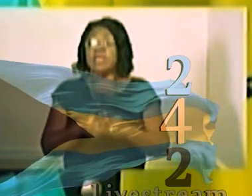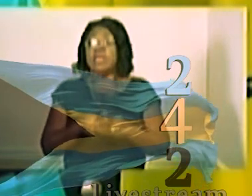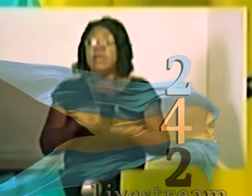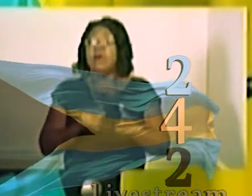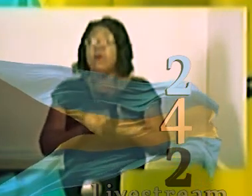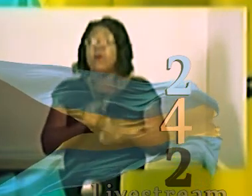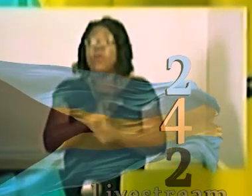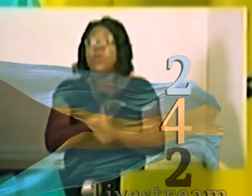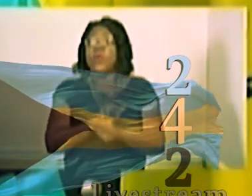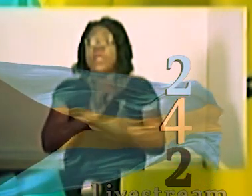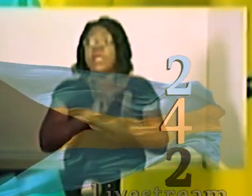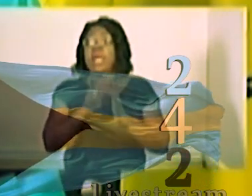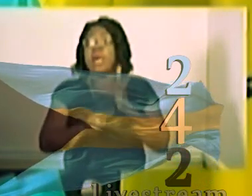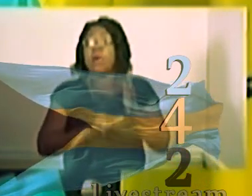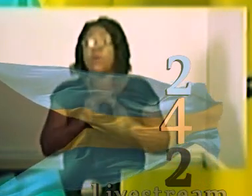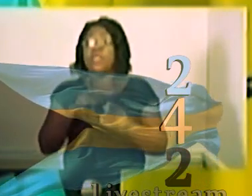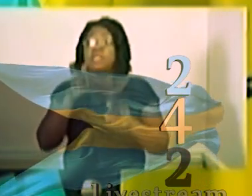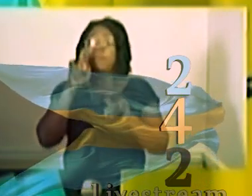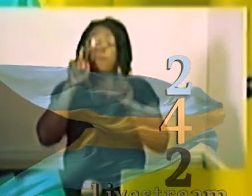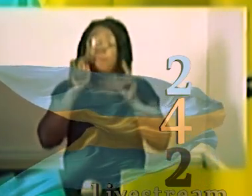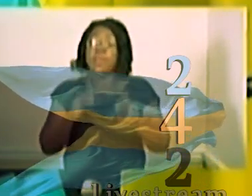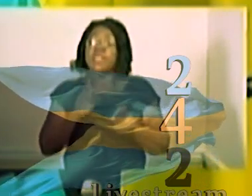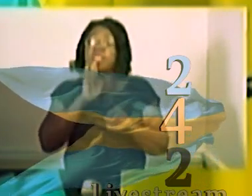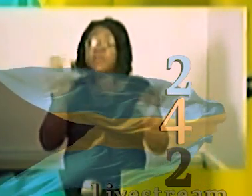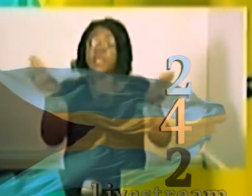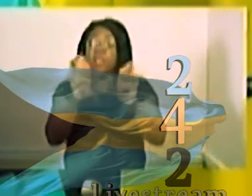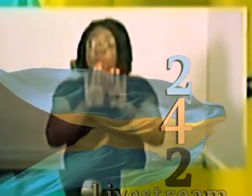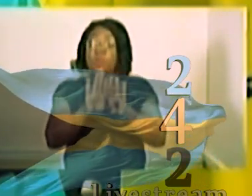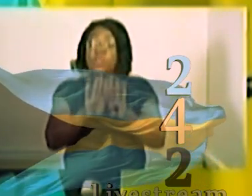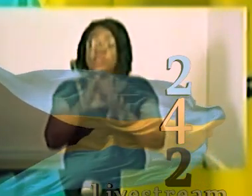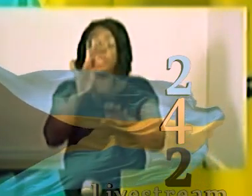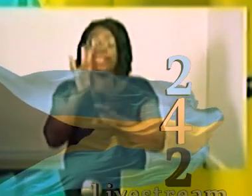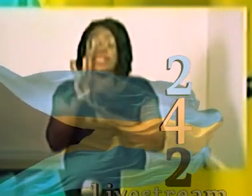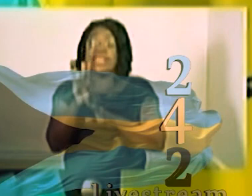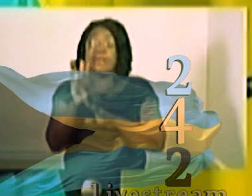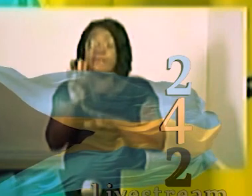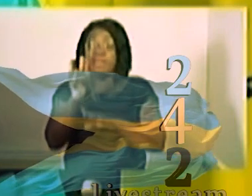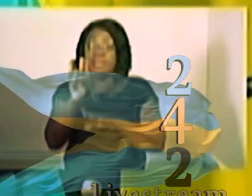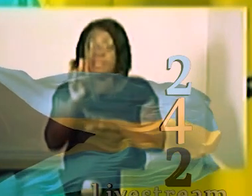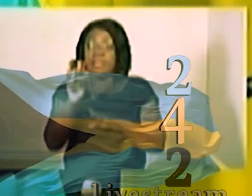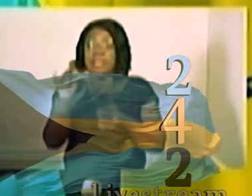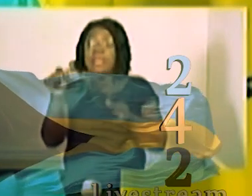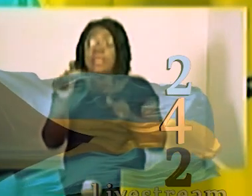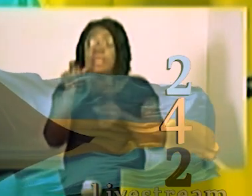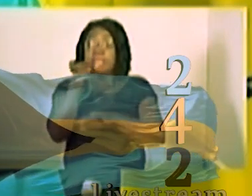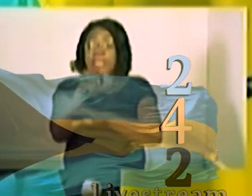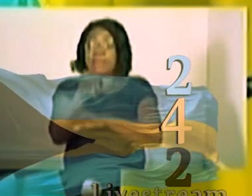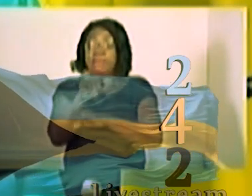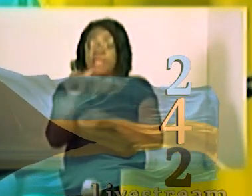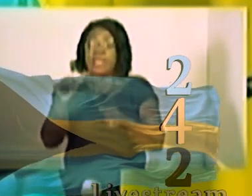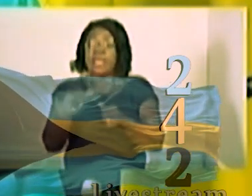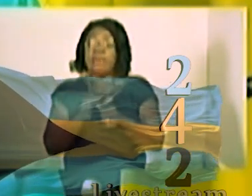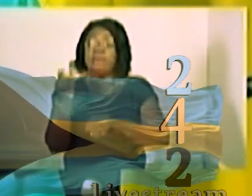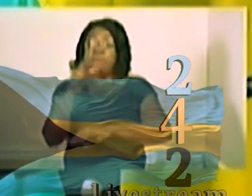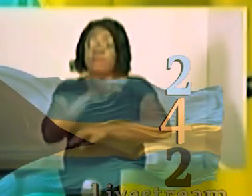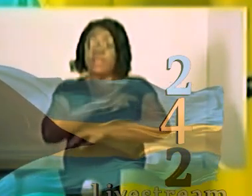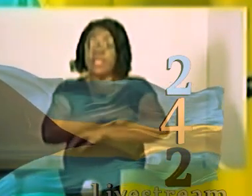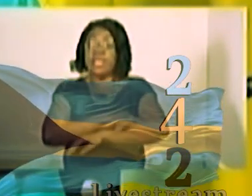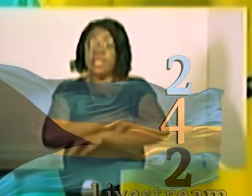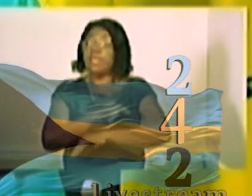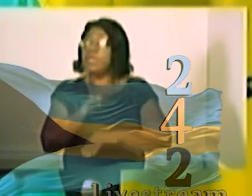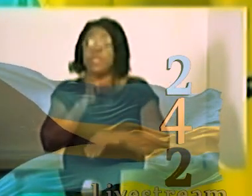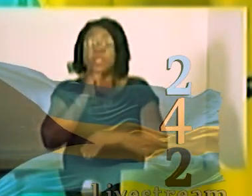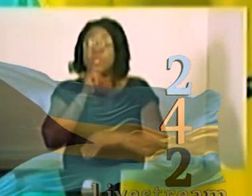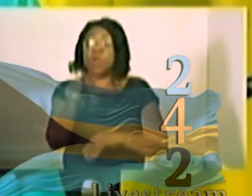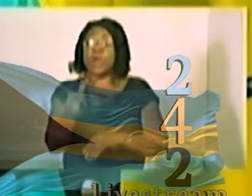be closed by 7 p.m. daily. This does not include restaurants,